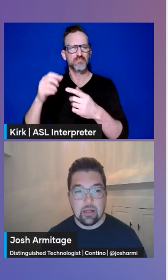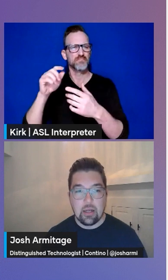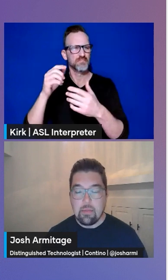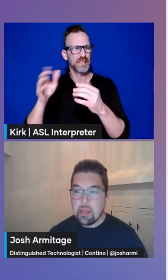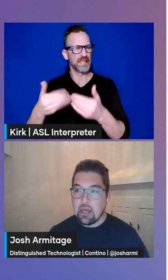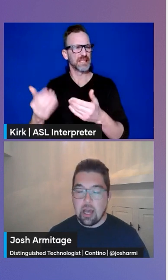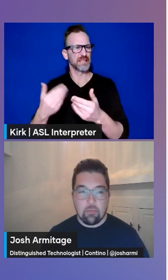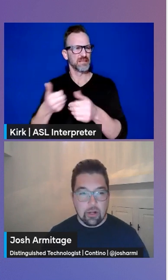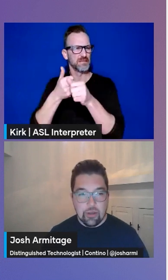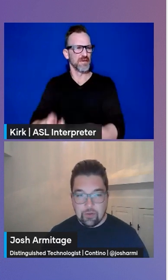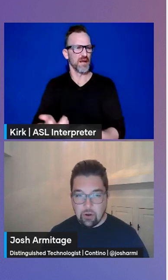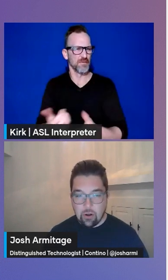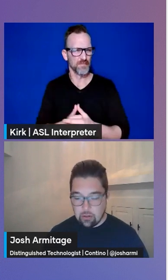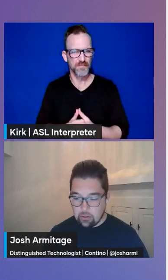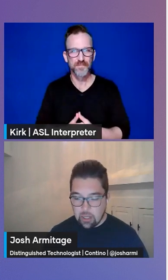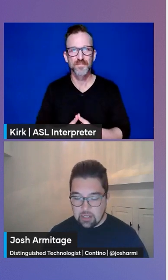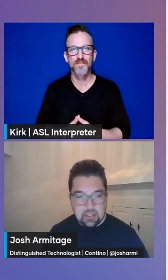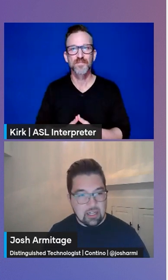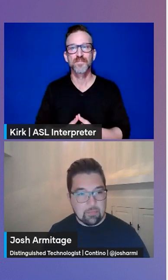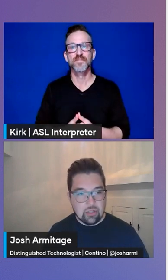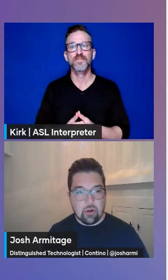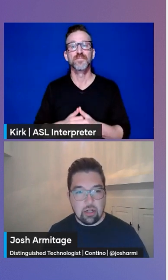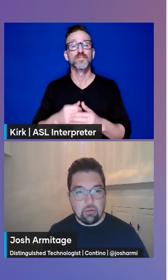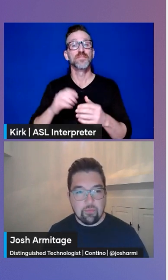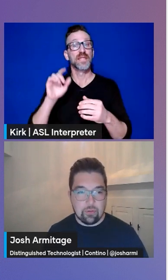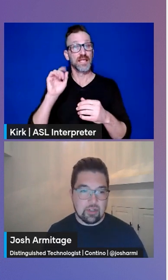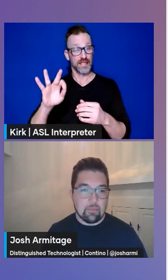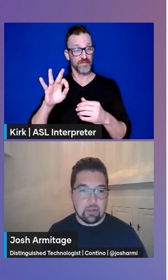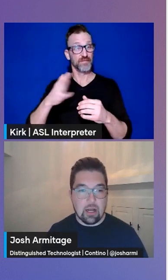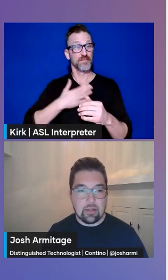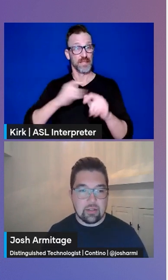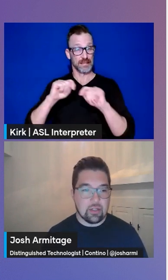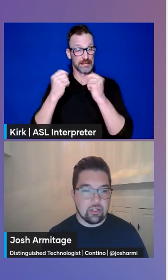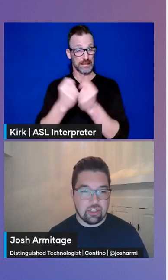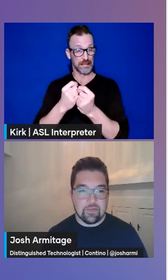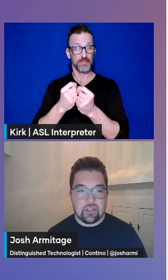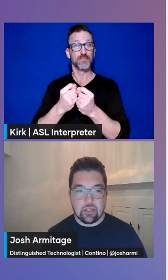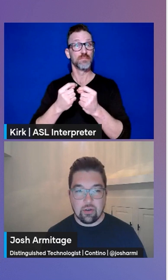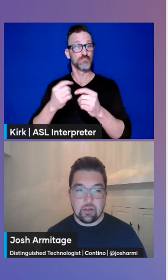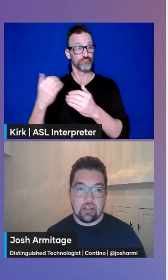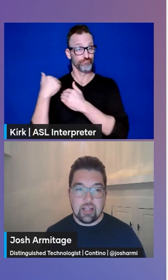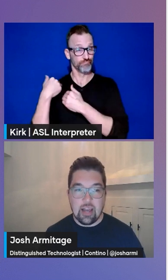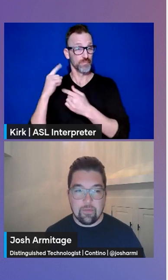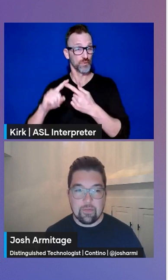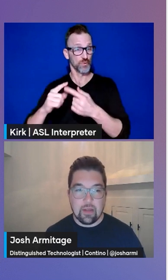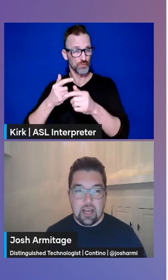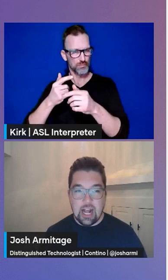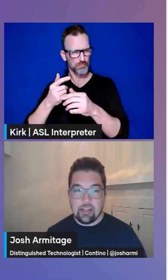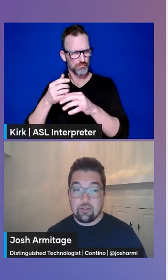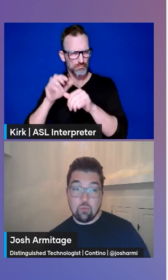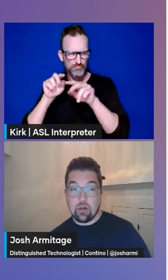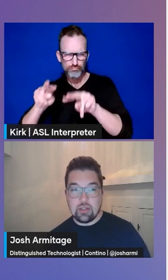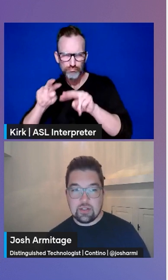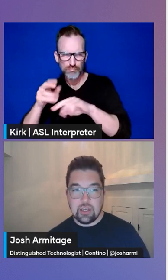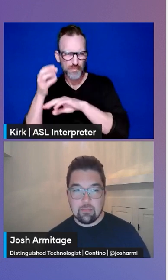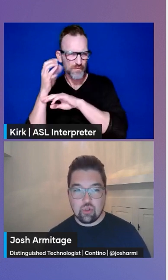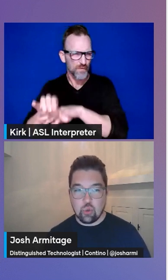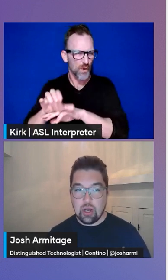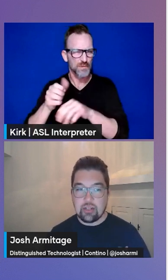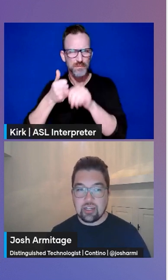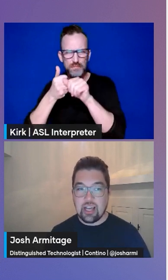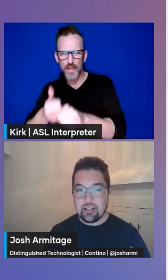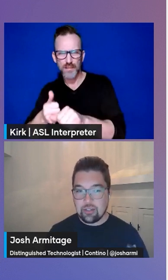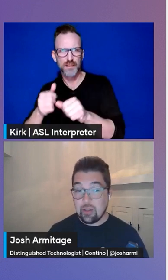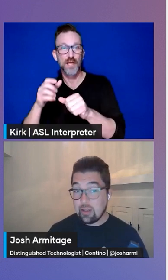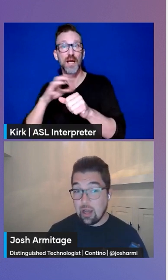right? And when you've got a team that's trying to enforce compliance and shift security left, and it's one team